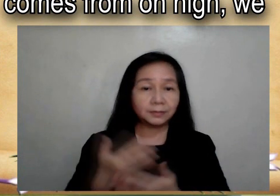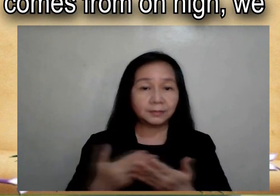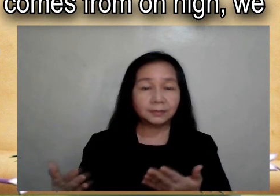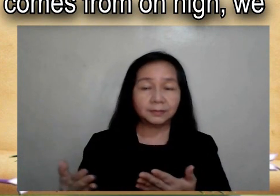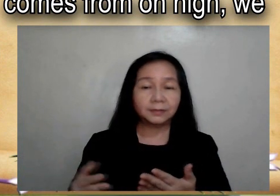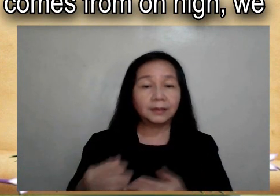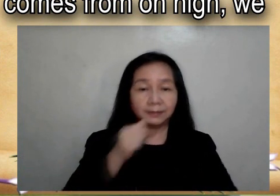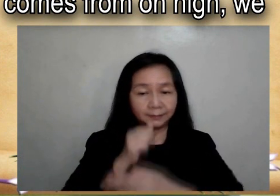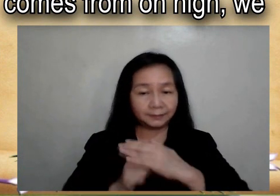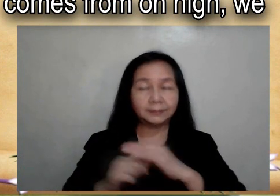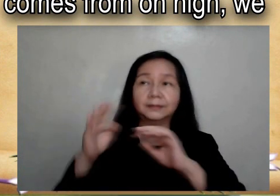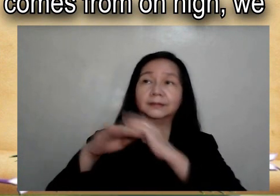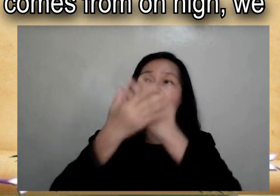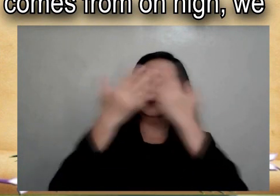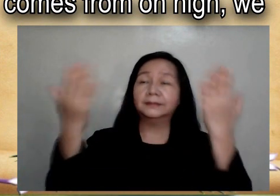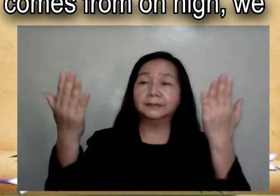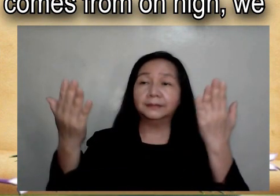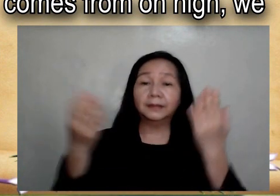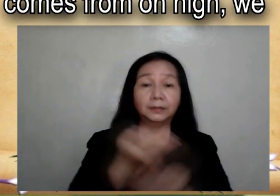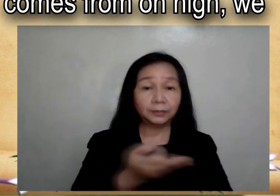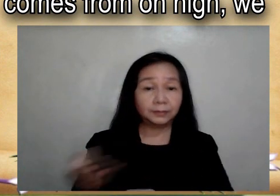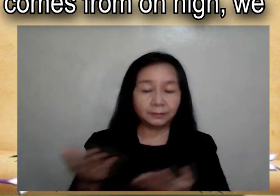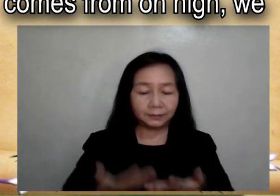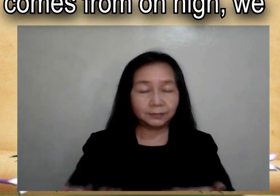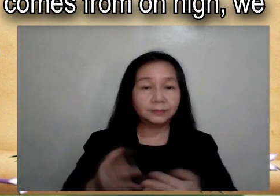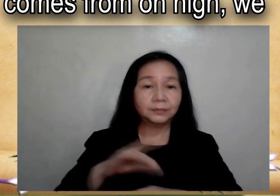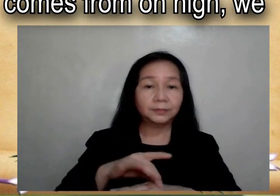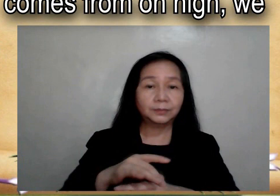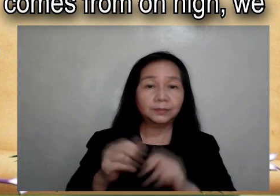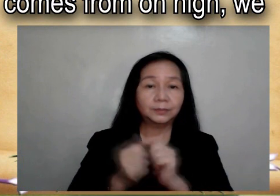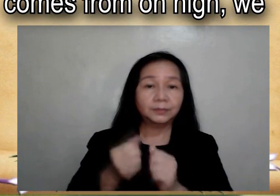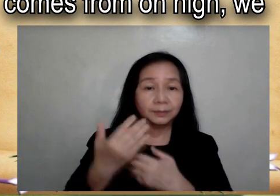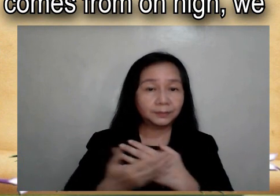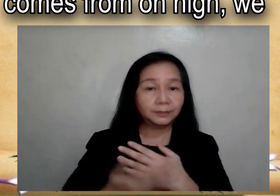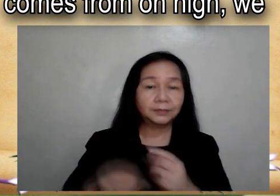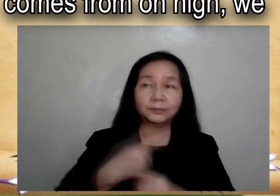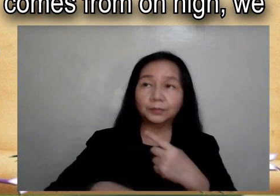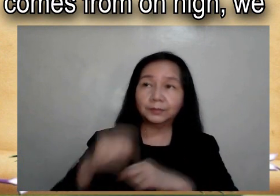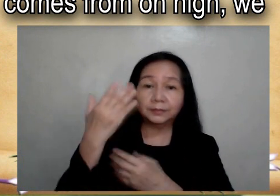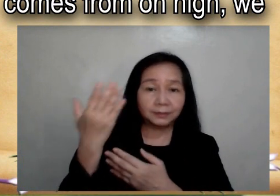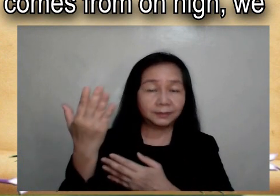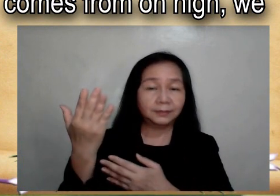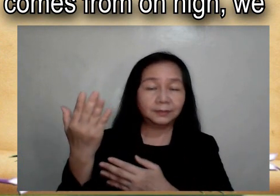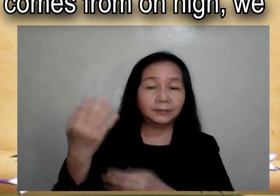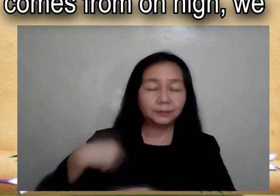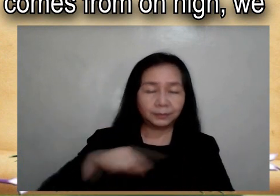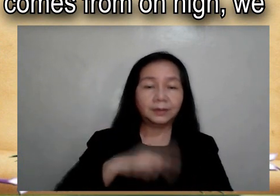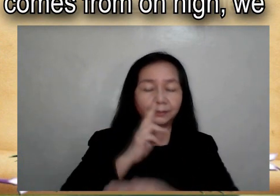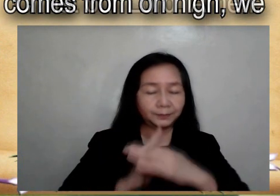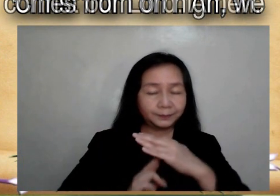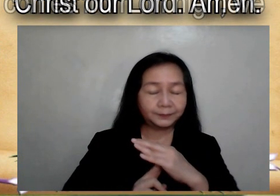pledge of things yet hidden in heaven, and are nourished while still on earth, with the bread that comes from on